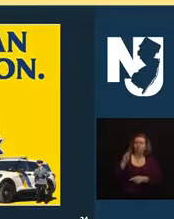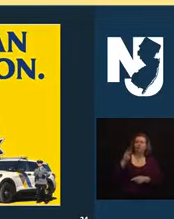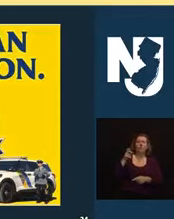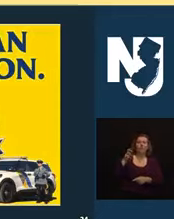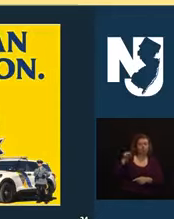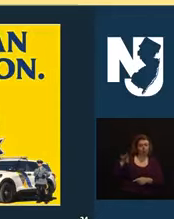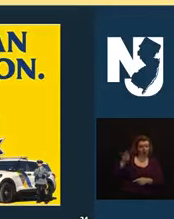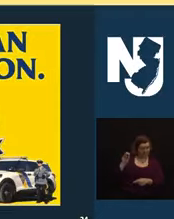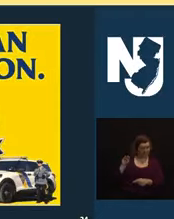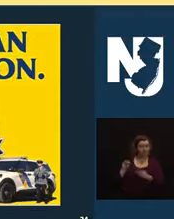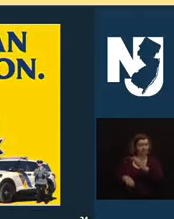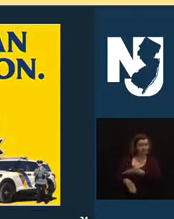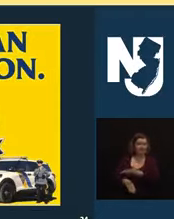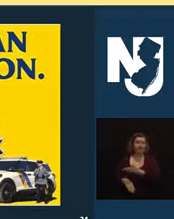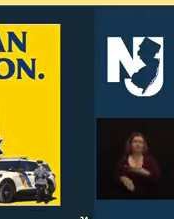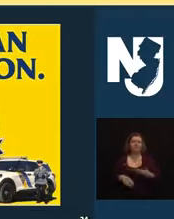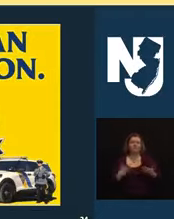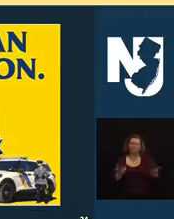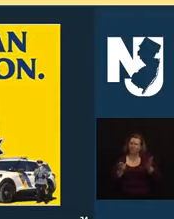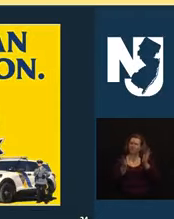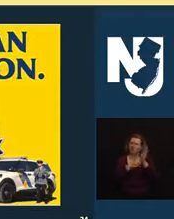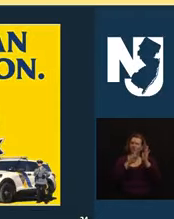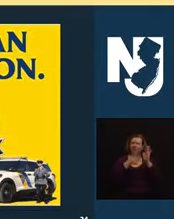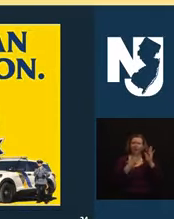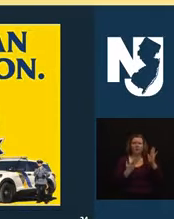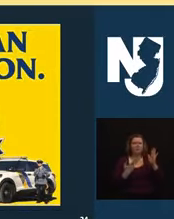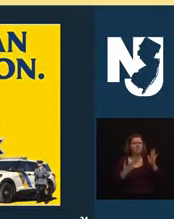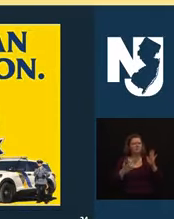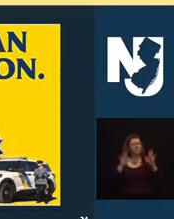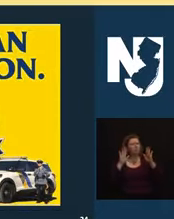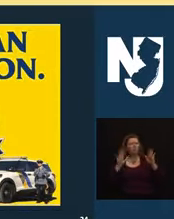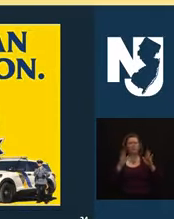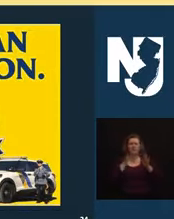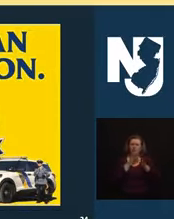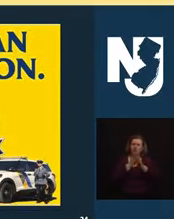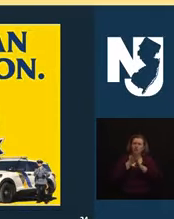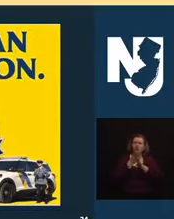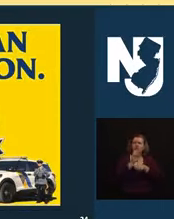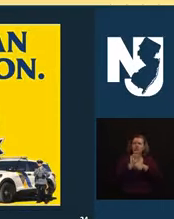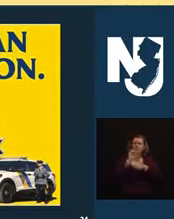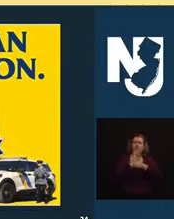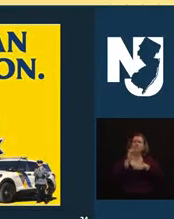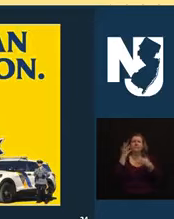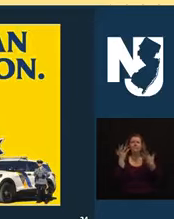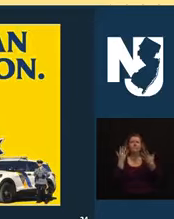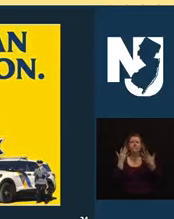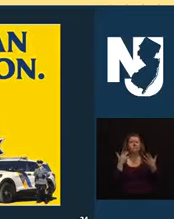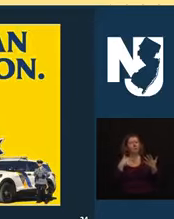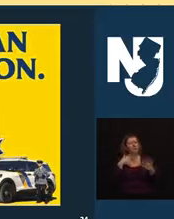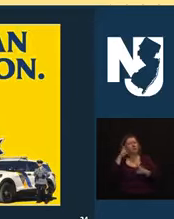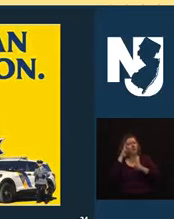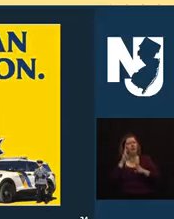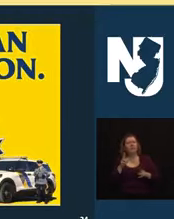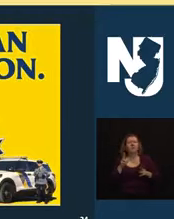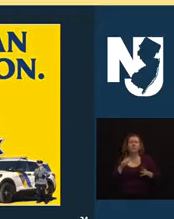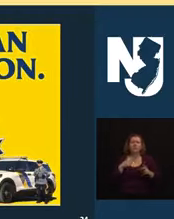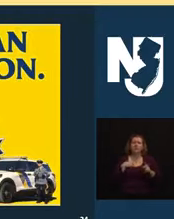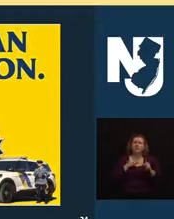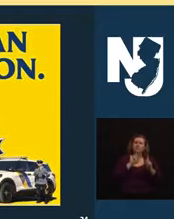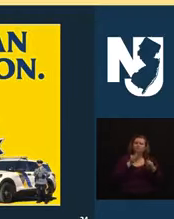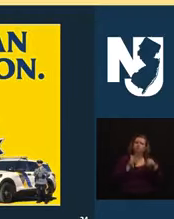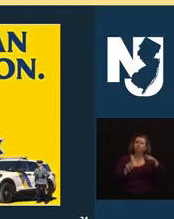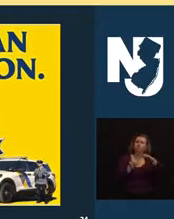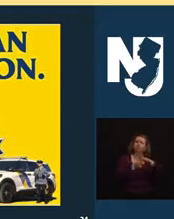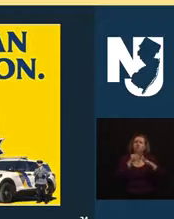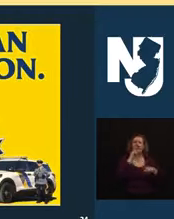NJ.com. Sign up. It's an extraordinary career. I've had the honor of being now at several graduations, and it's